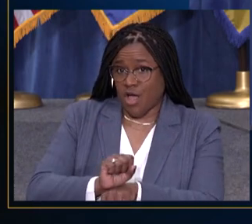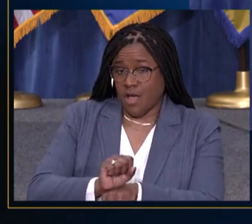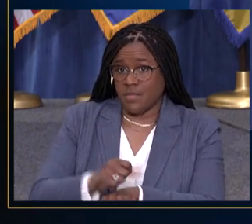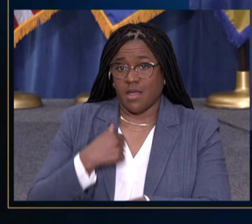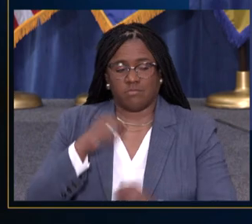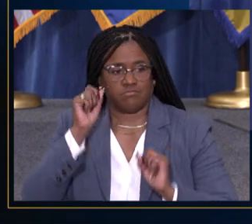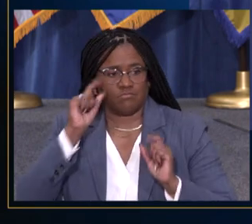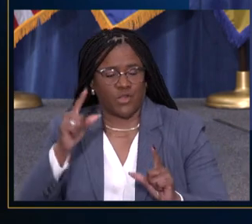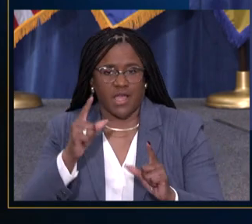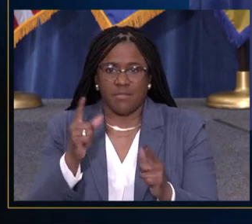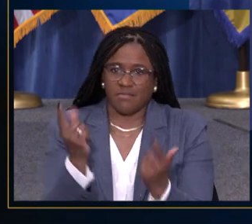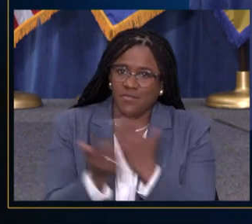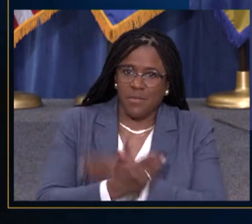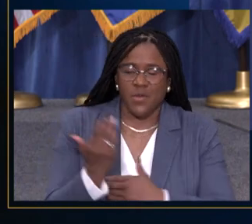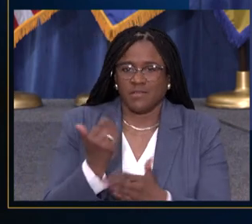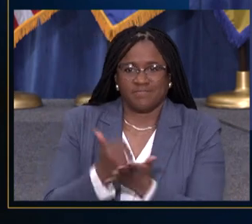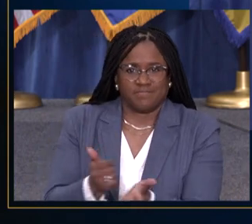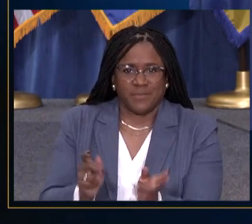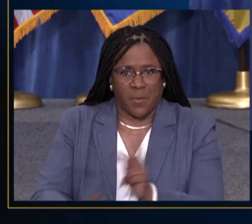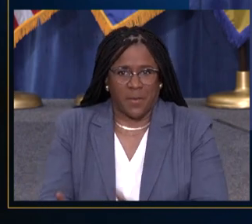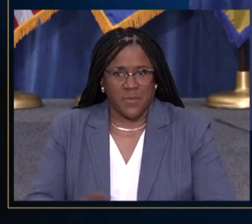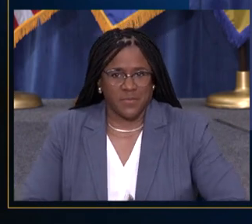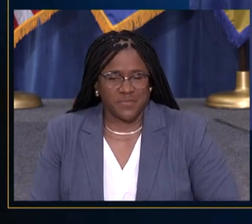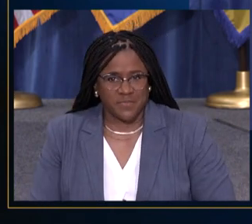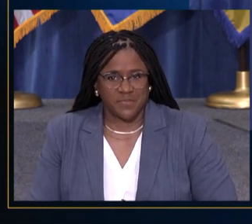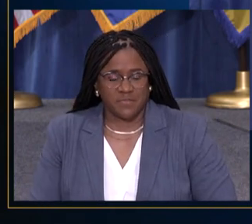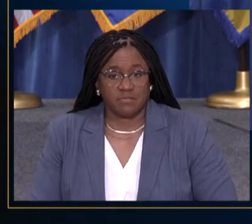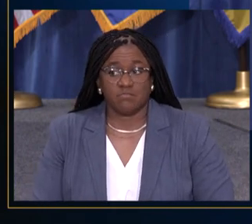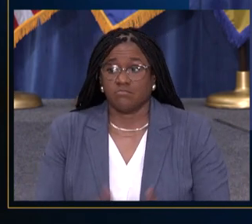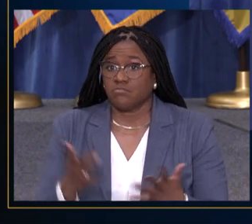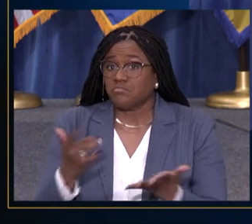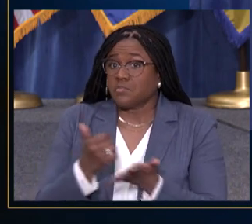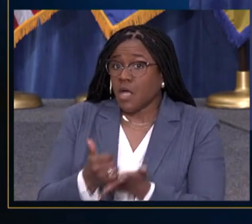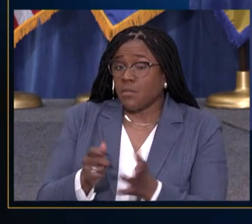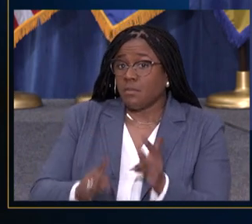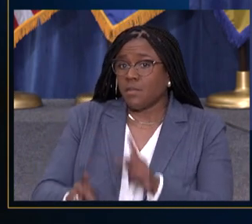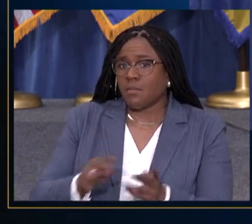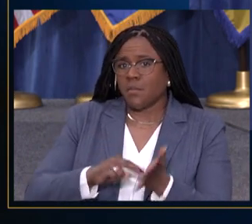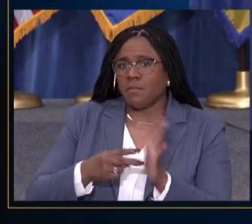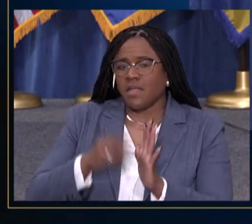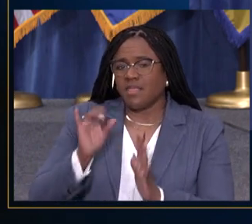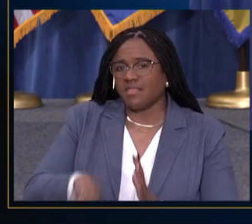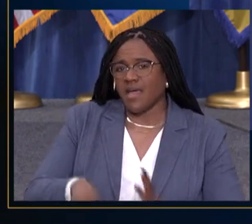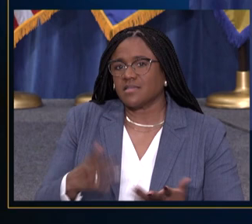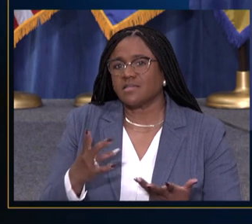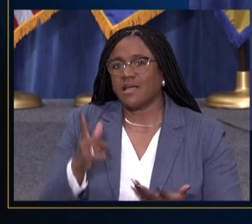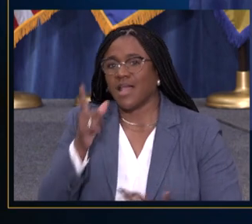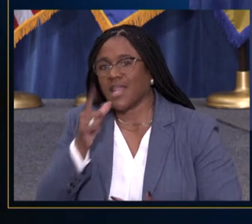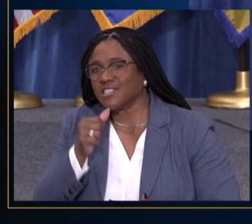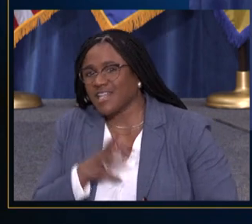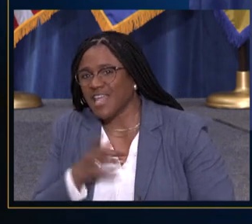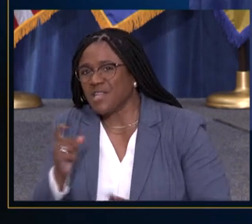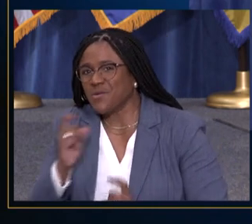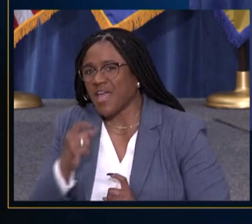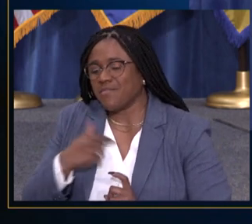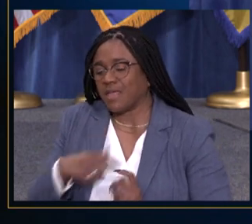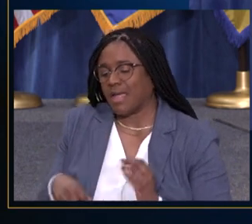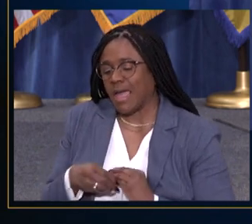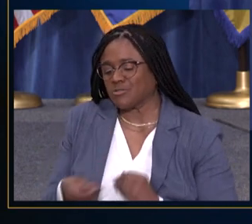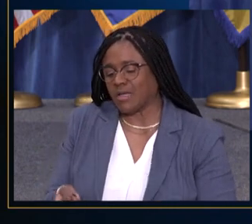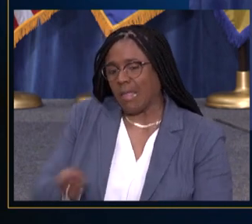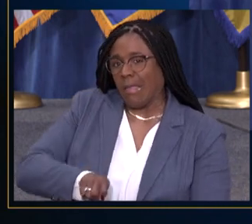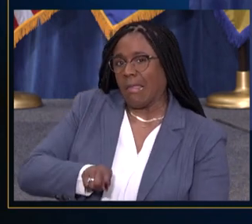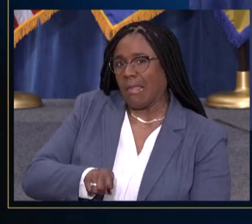get up every morning, I can help people. And in helping people, it is the lunch lady who gave me the extra ice